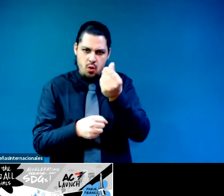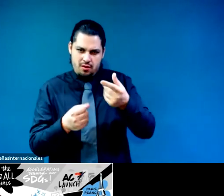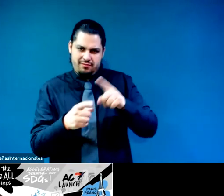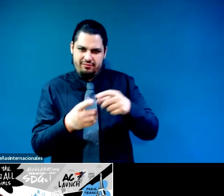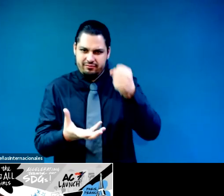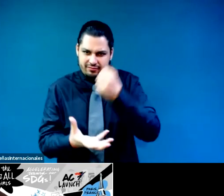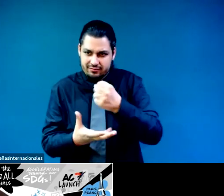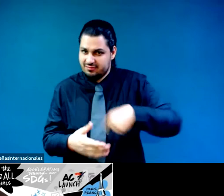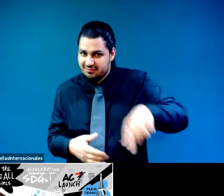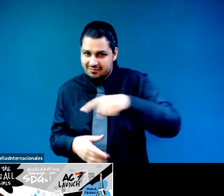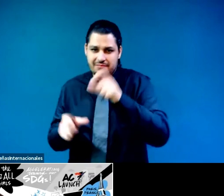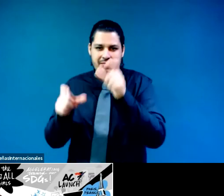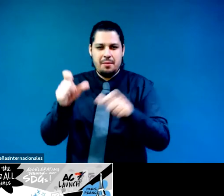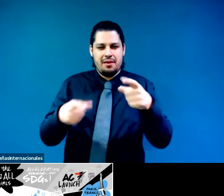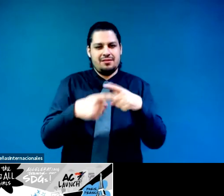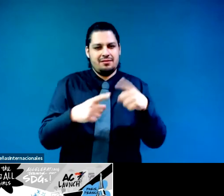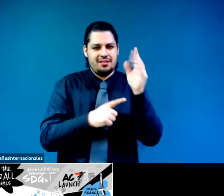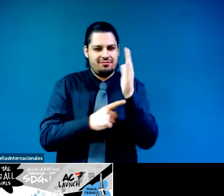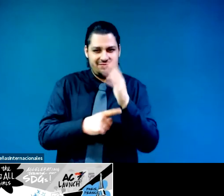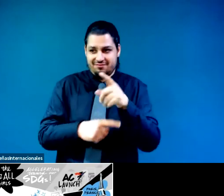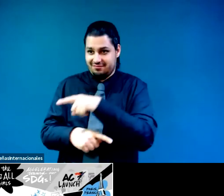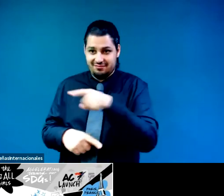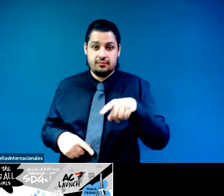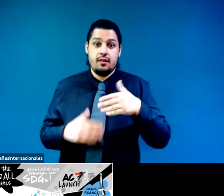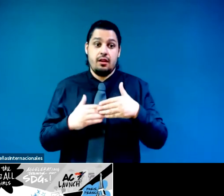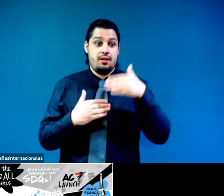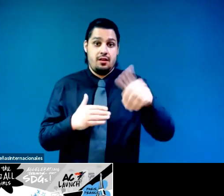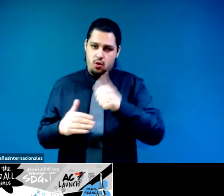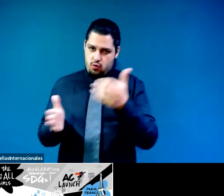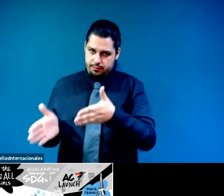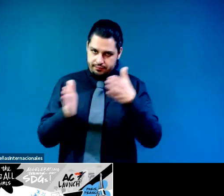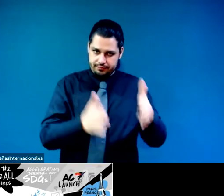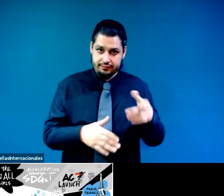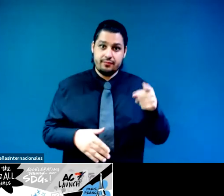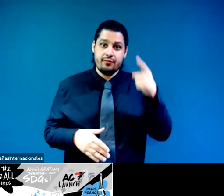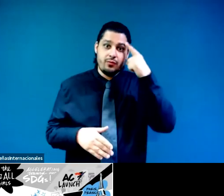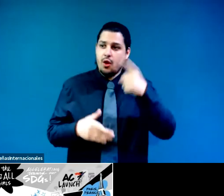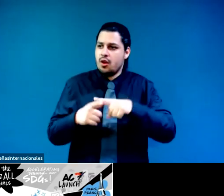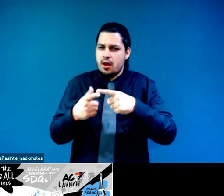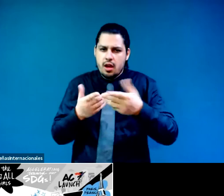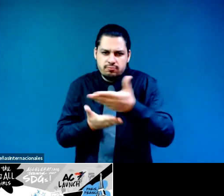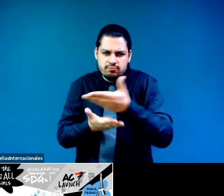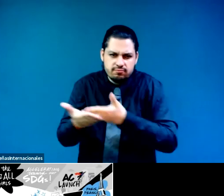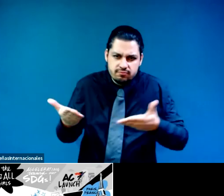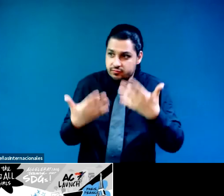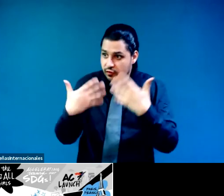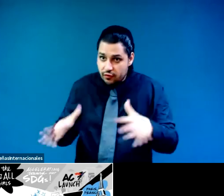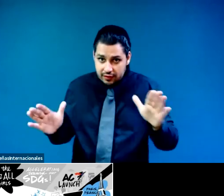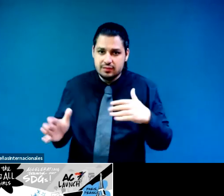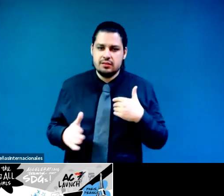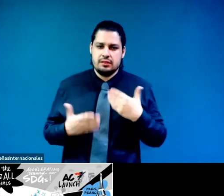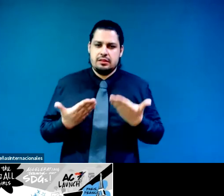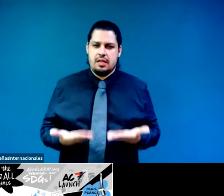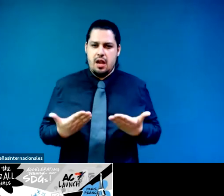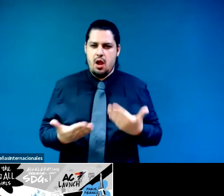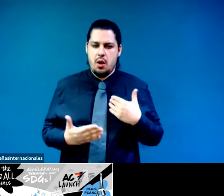to close this session. However, I just wanted to share with you that there are three additional features that will ensure more